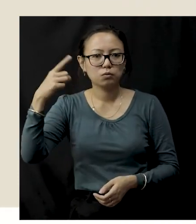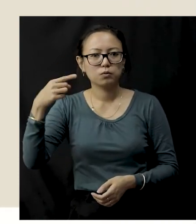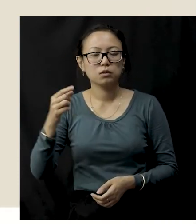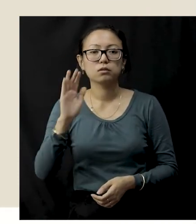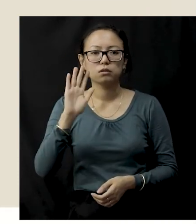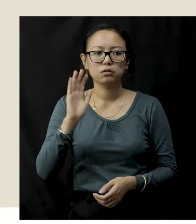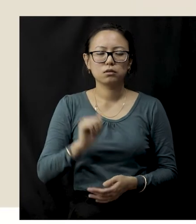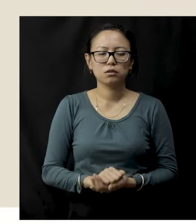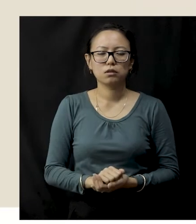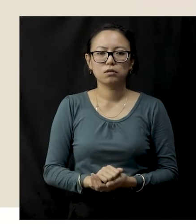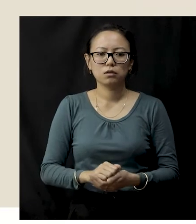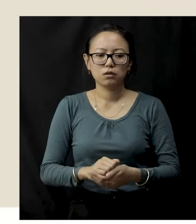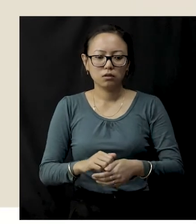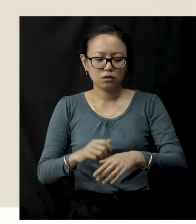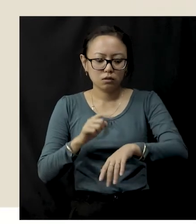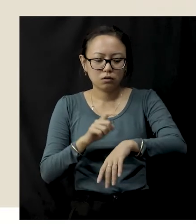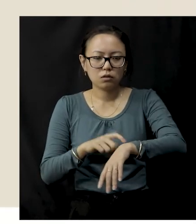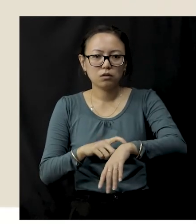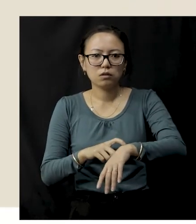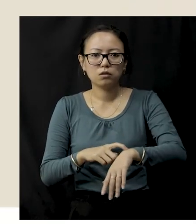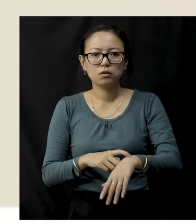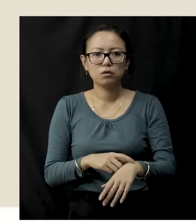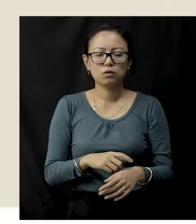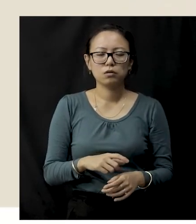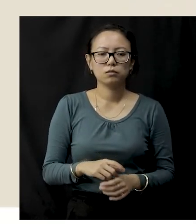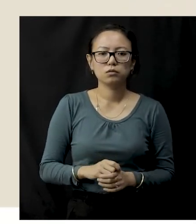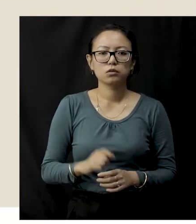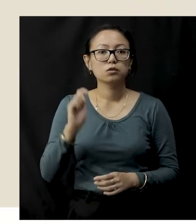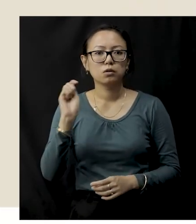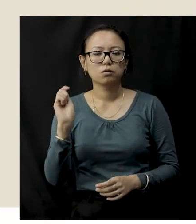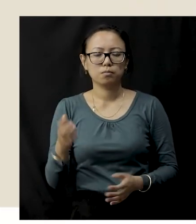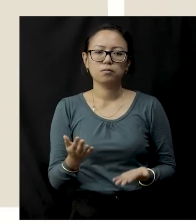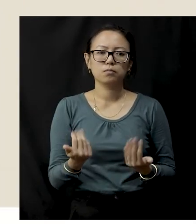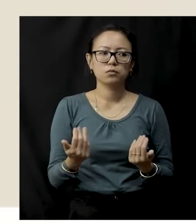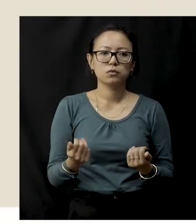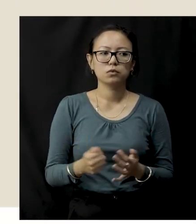the clock to circle around, all right? So these are the